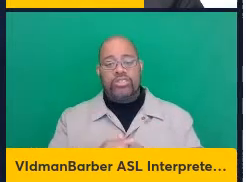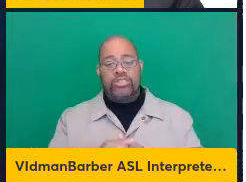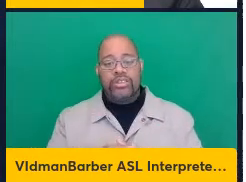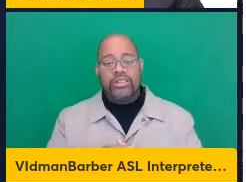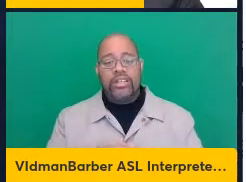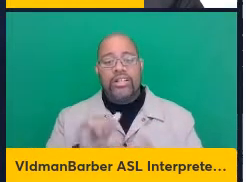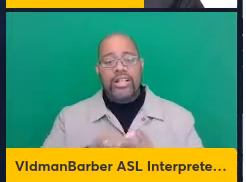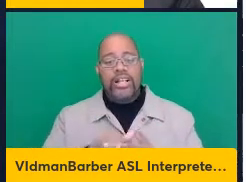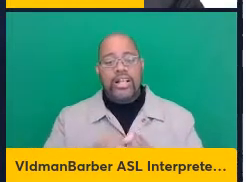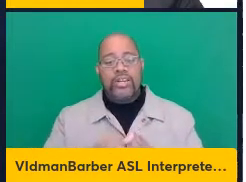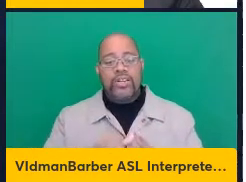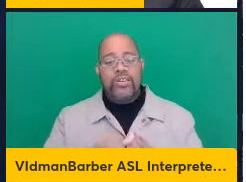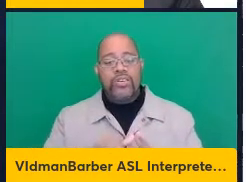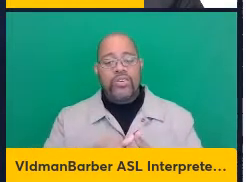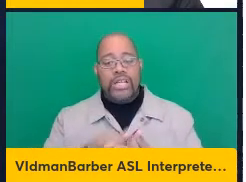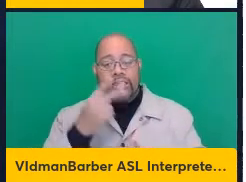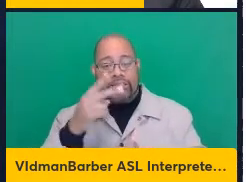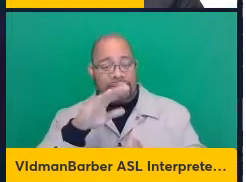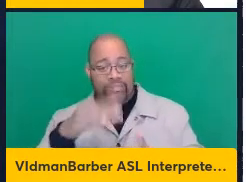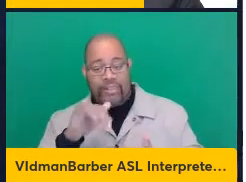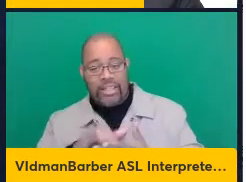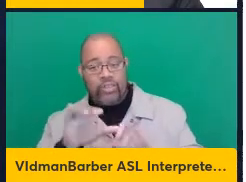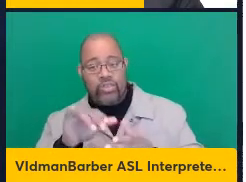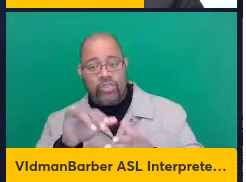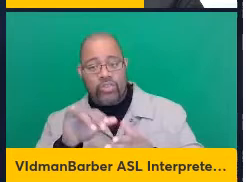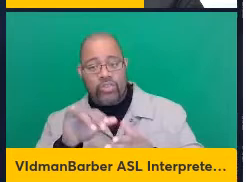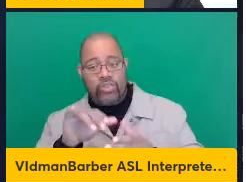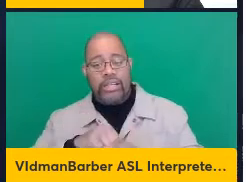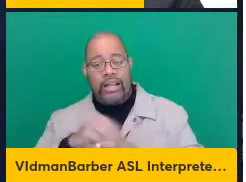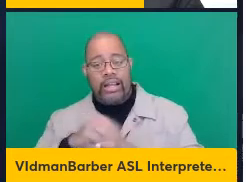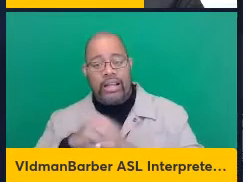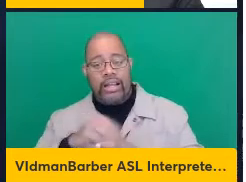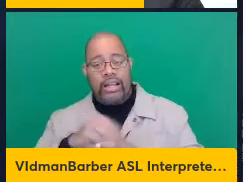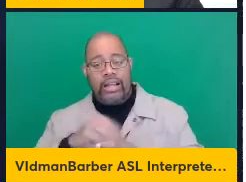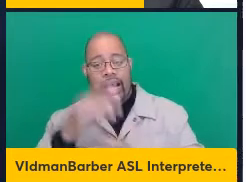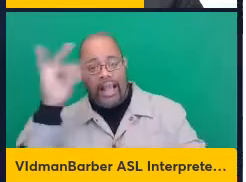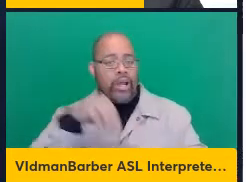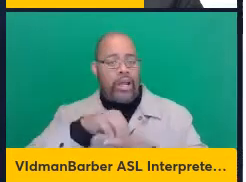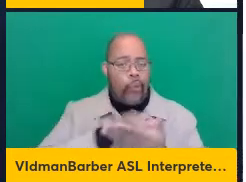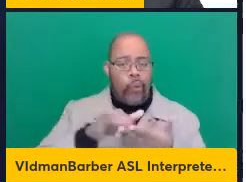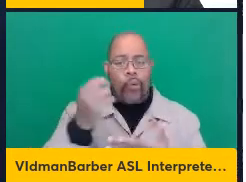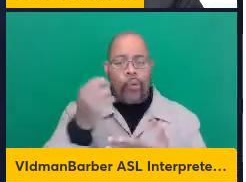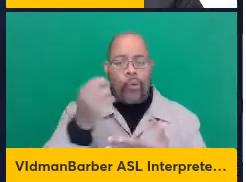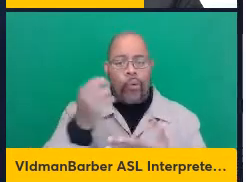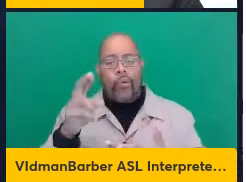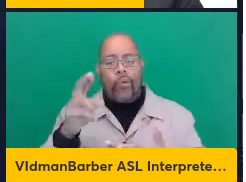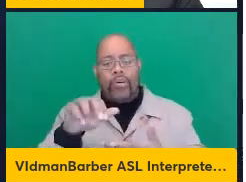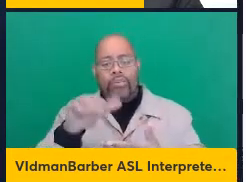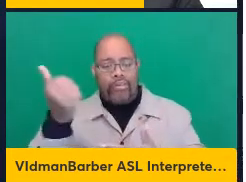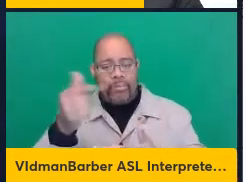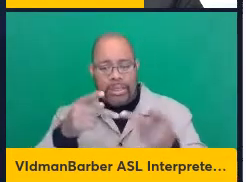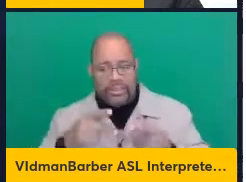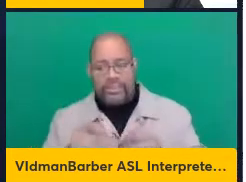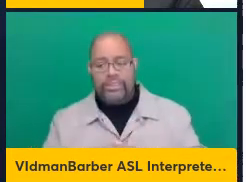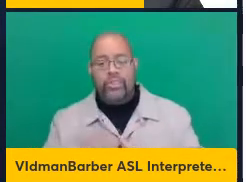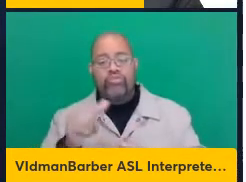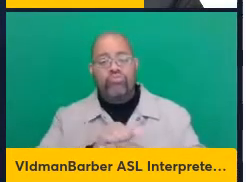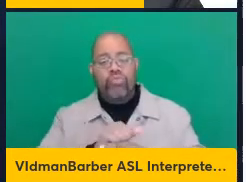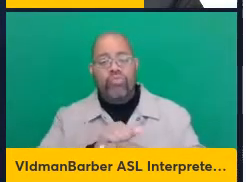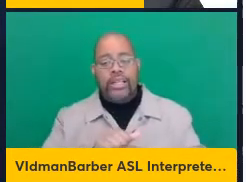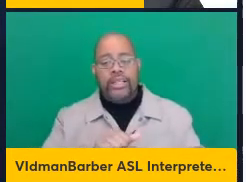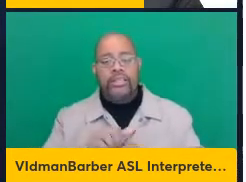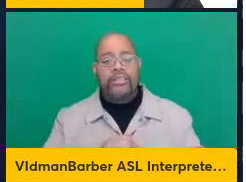learn doing research in California or in New York or London for that matter. So training people